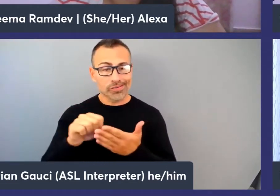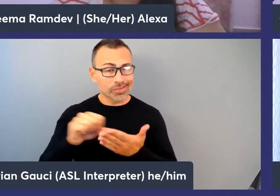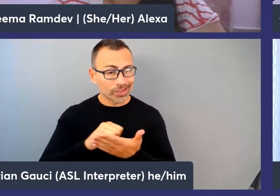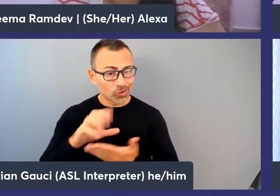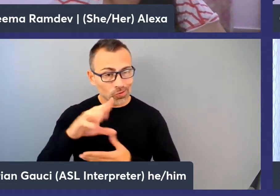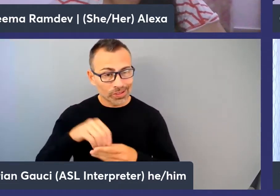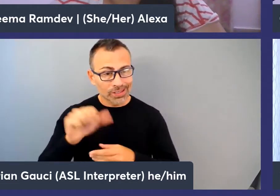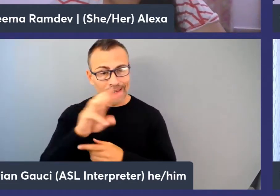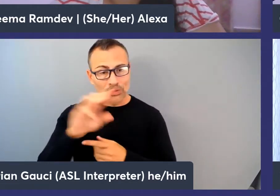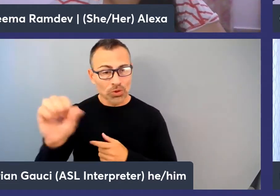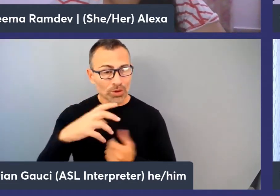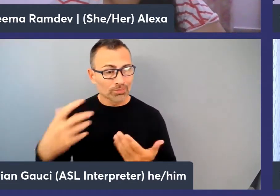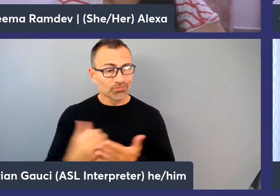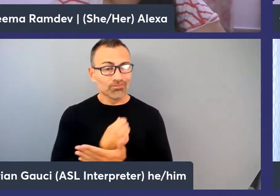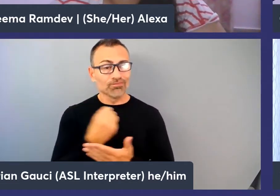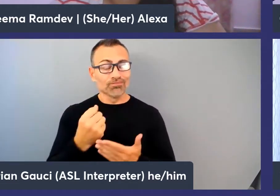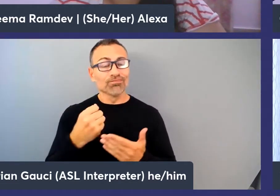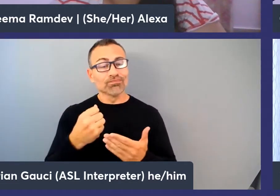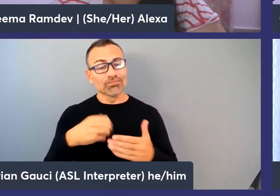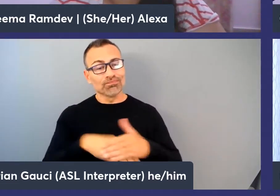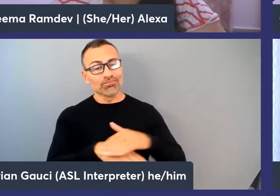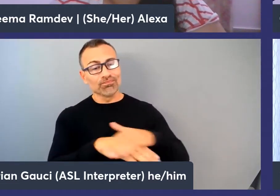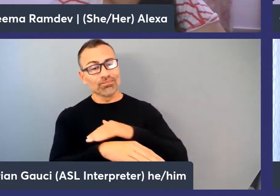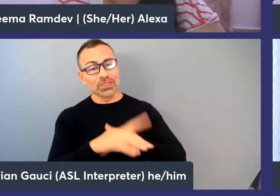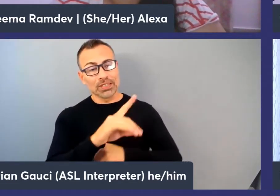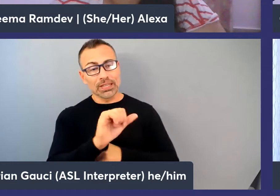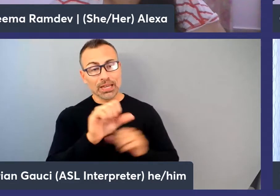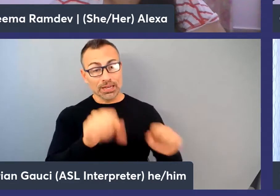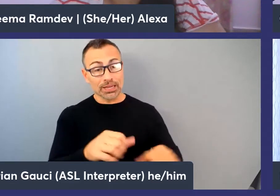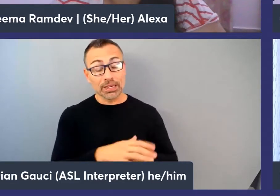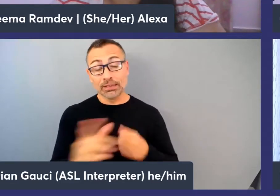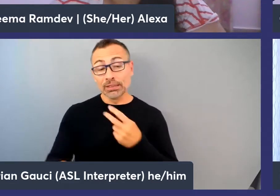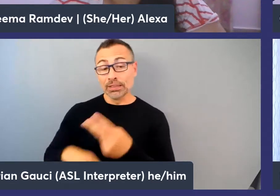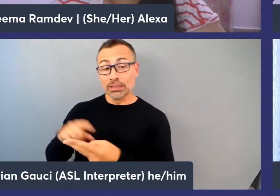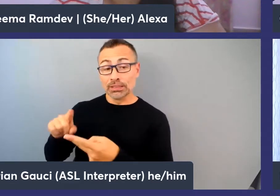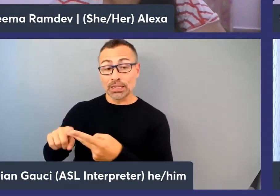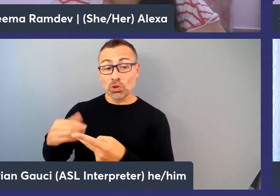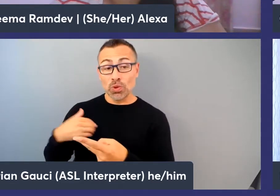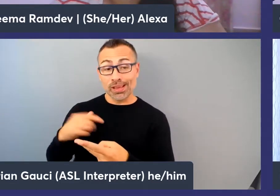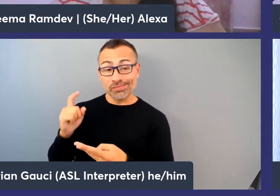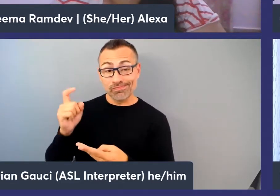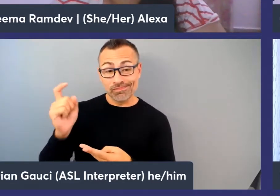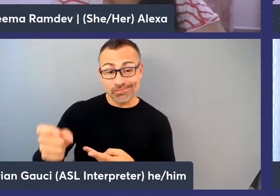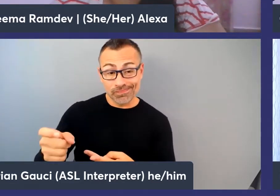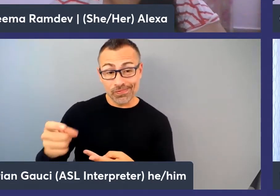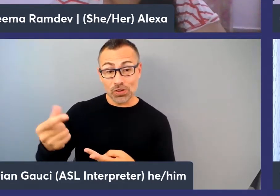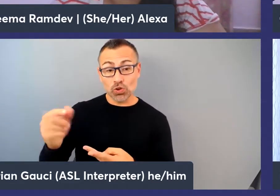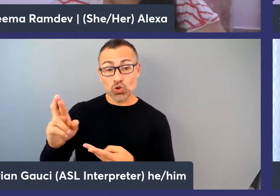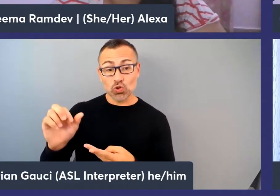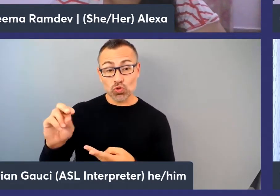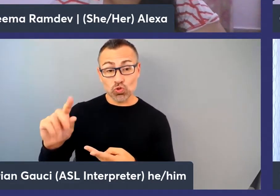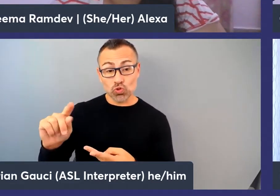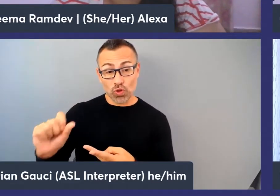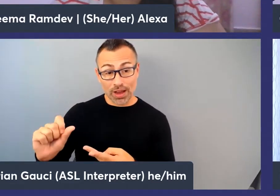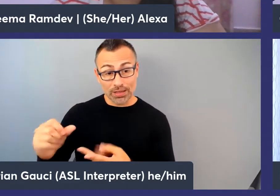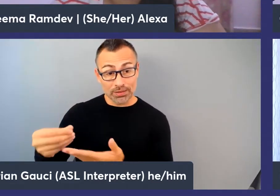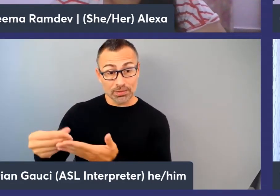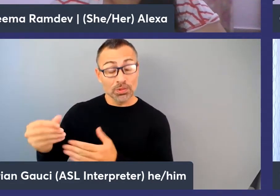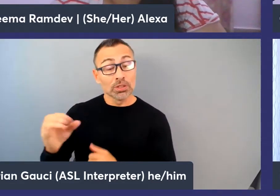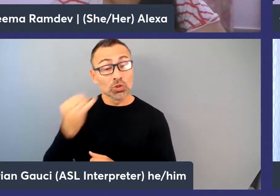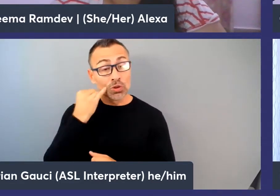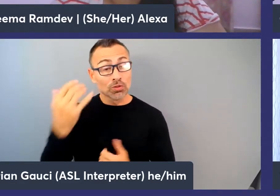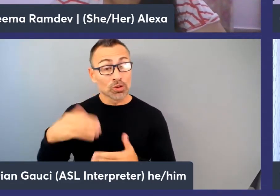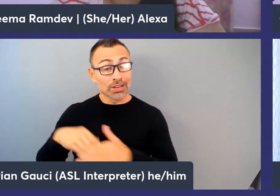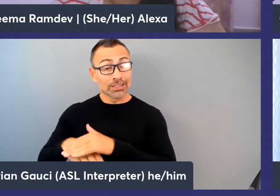data. But along with that, we have grants available. If you are accessing this data, sustainability